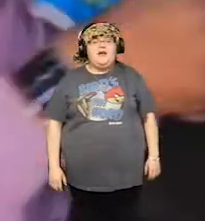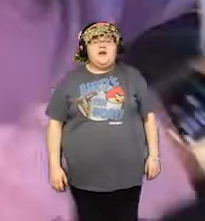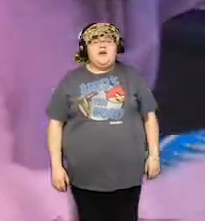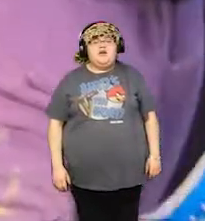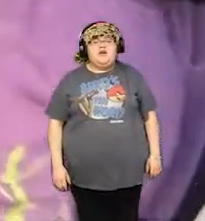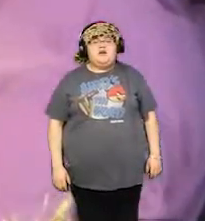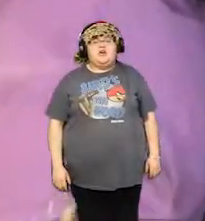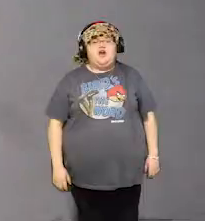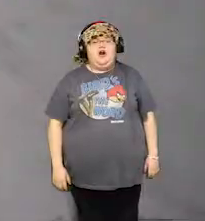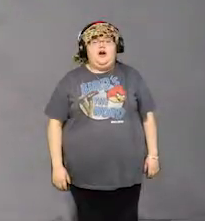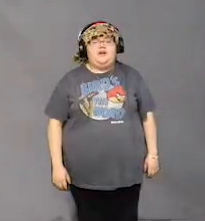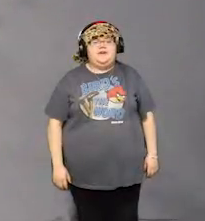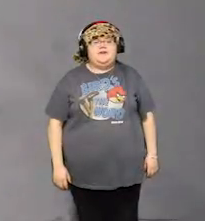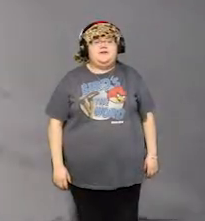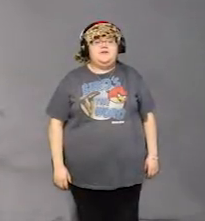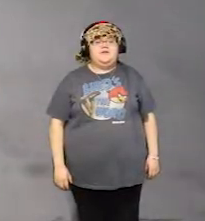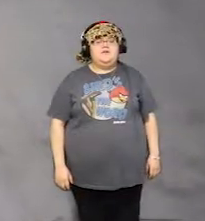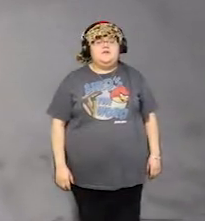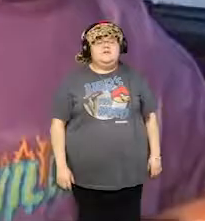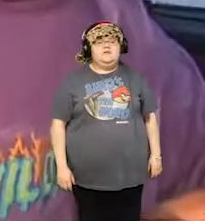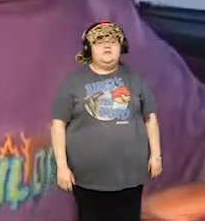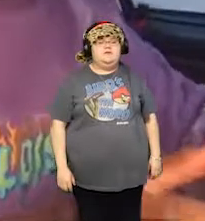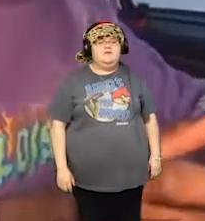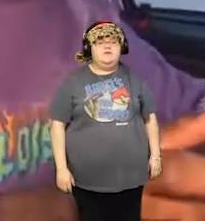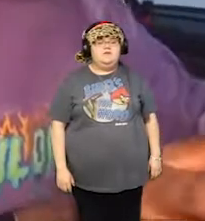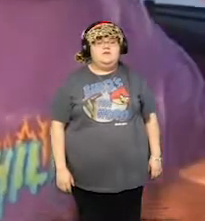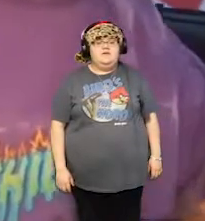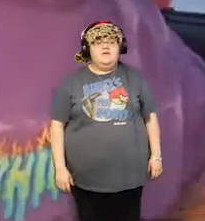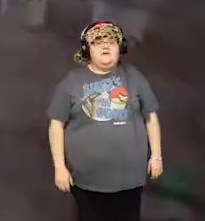Right there. Stop here. Oh my God. Get the car, bro.